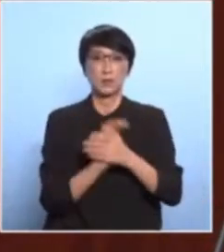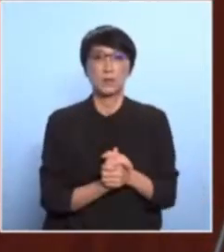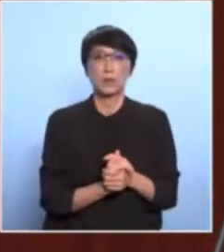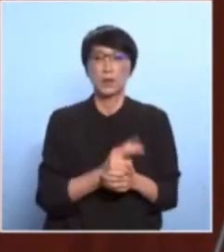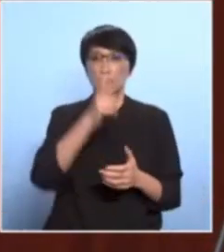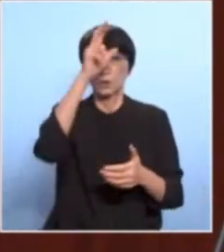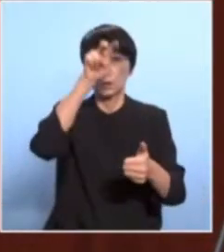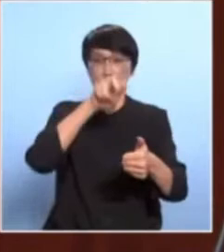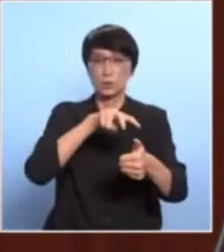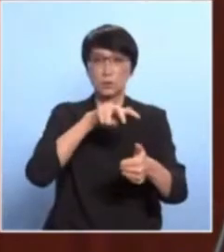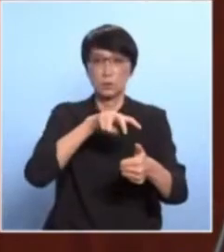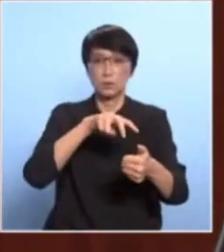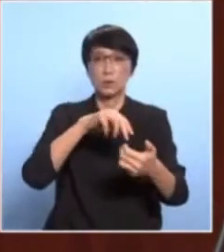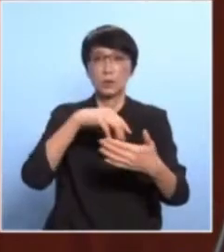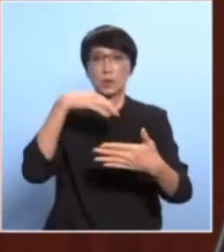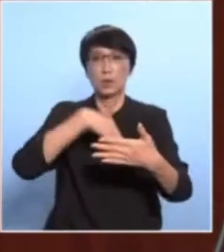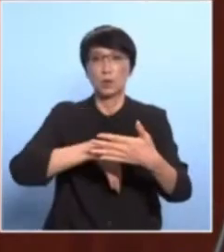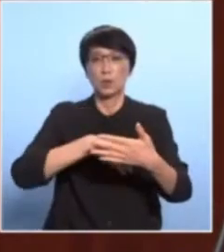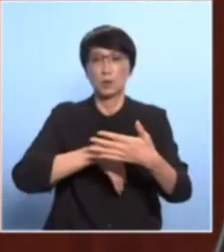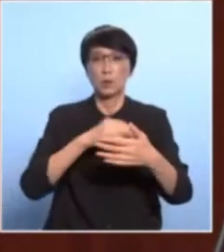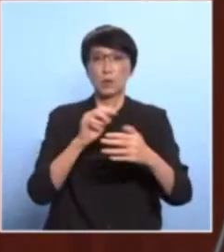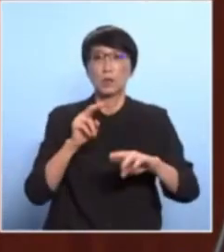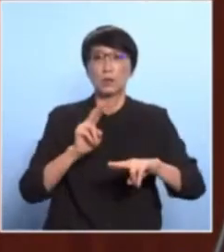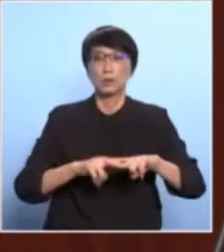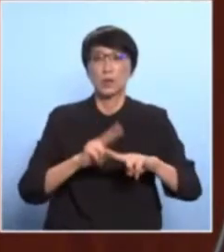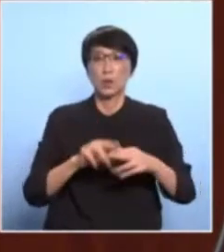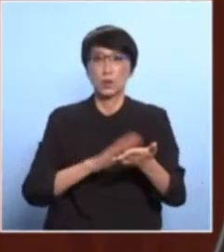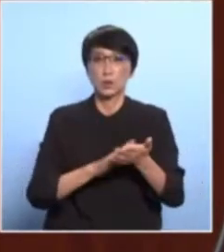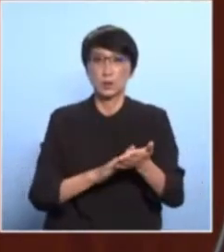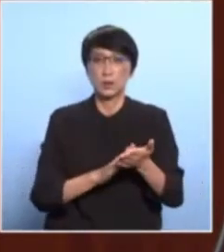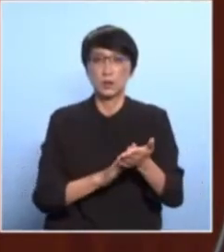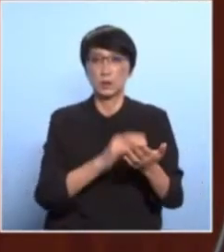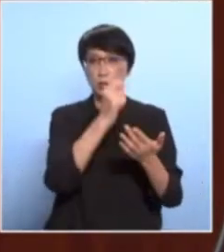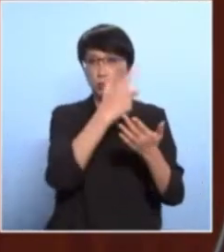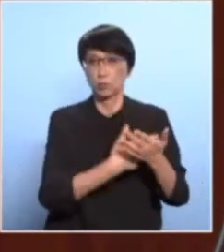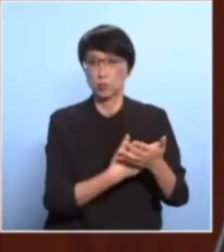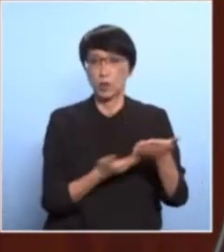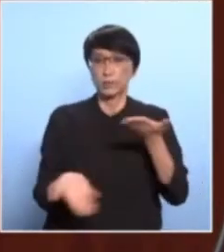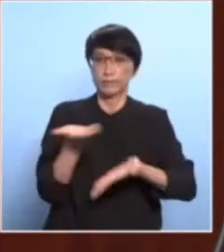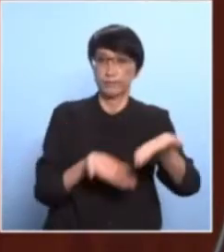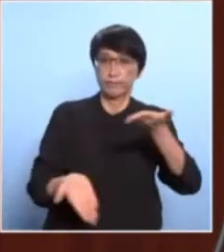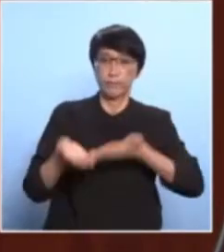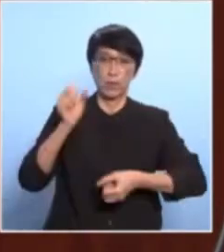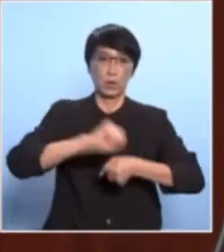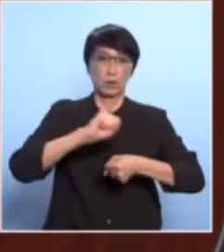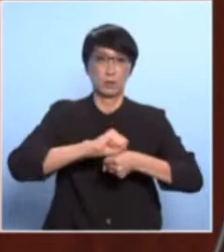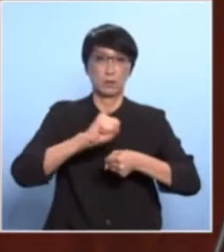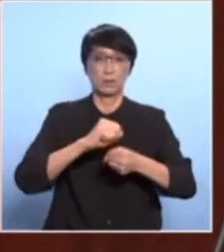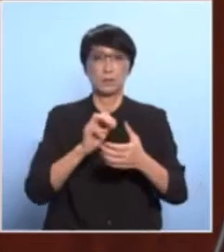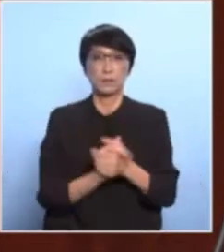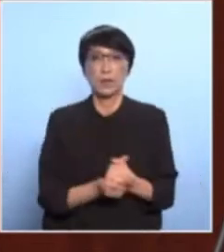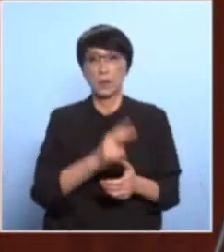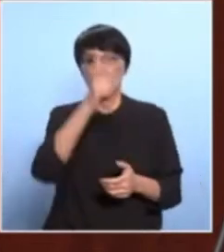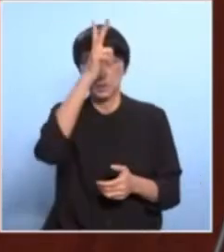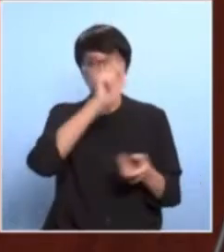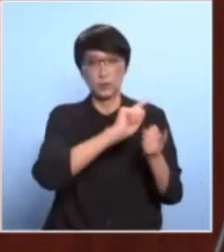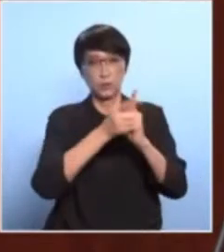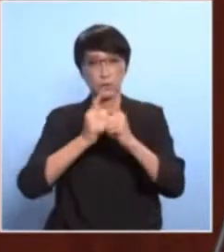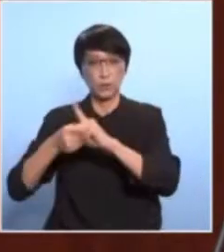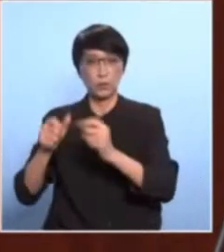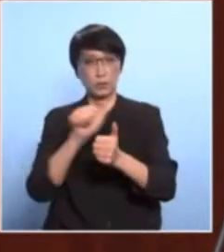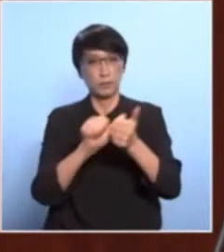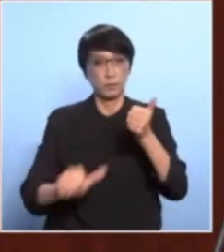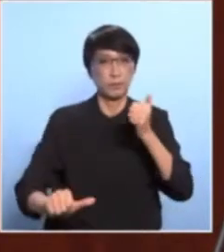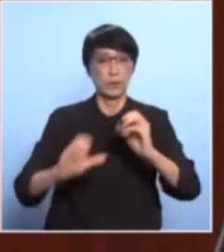Consultative Conference (CPPCC) are members of the country's major institutions. Excelling themselves in different sectors, they are a key